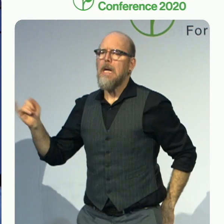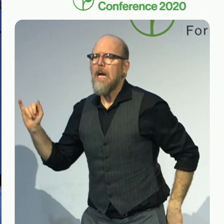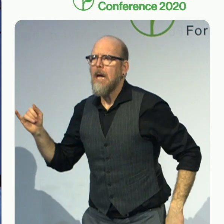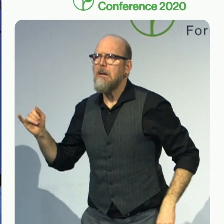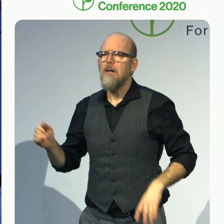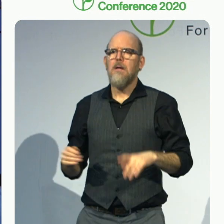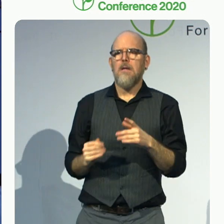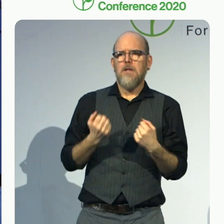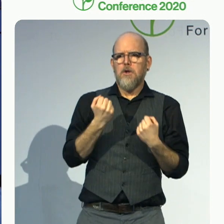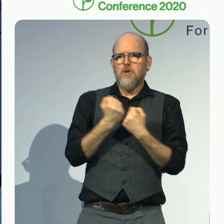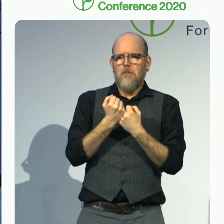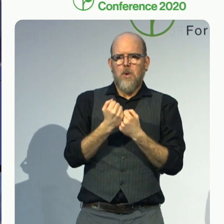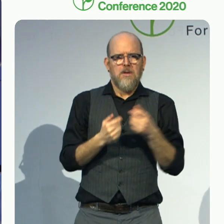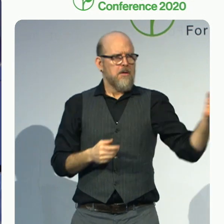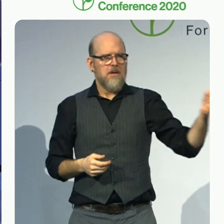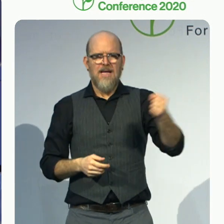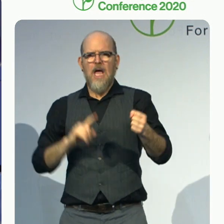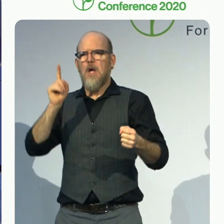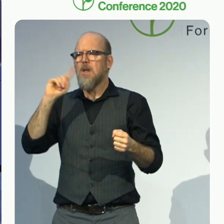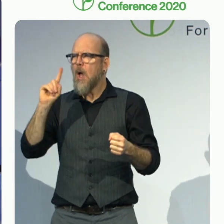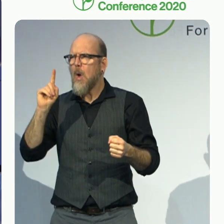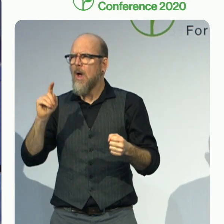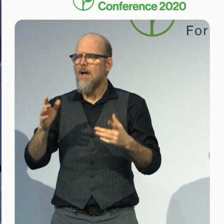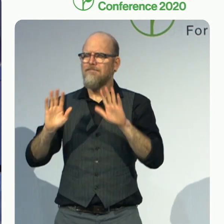expertise. Albert? Yeah.